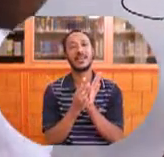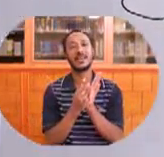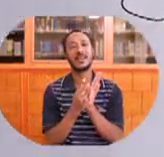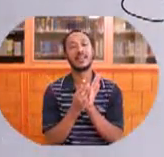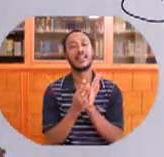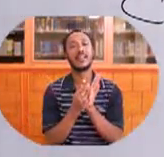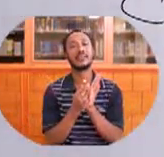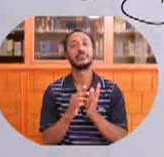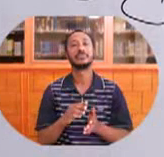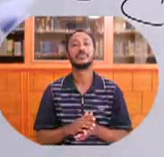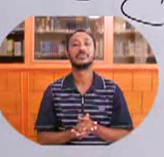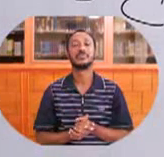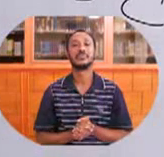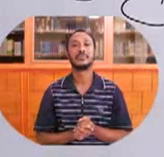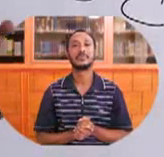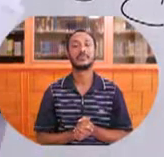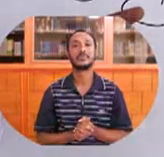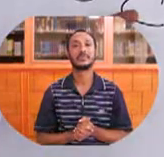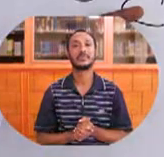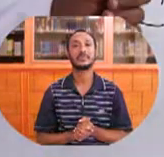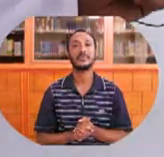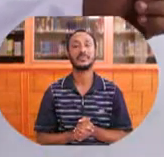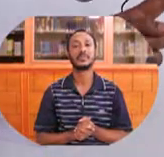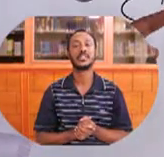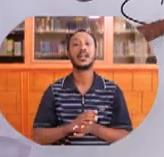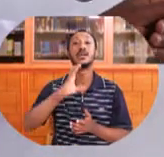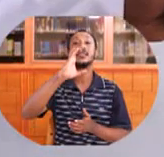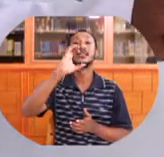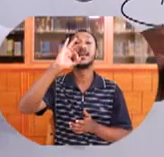CFCs, which means